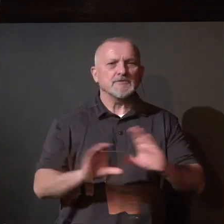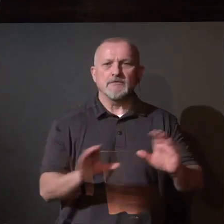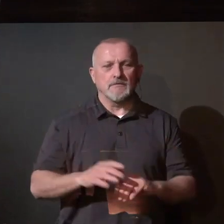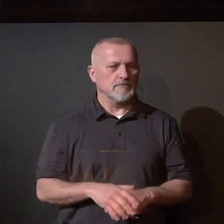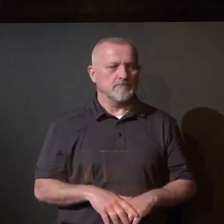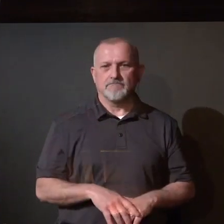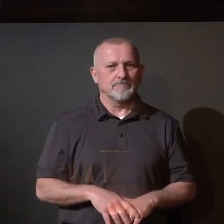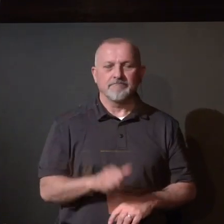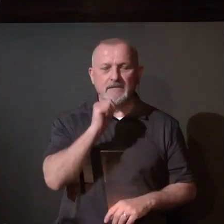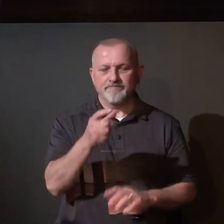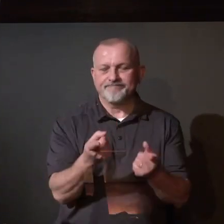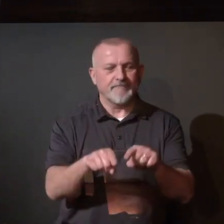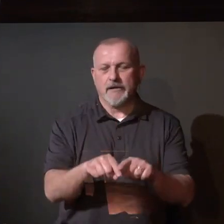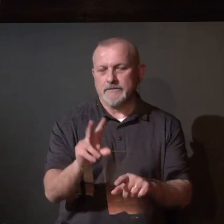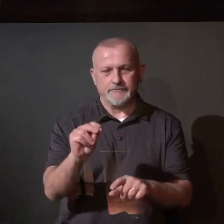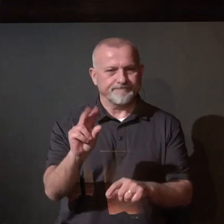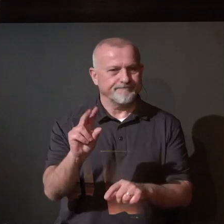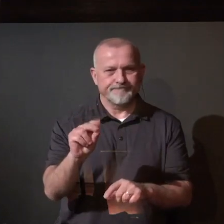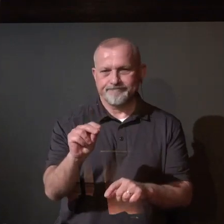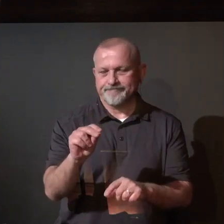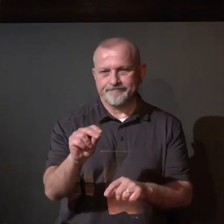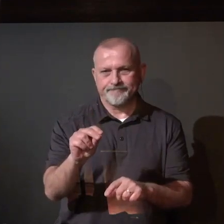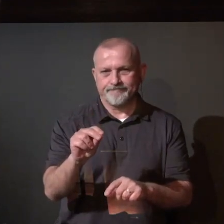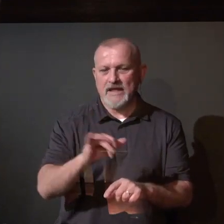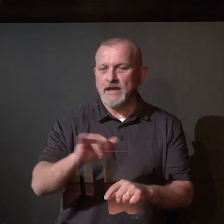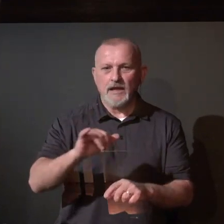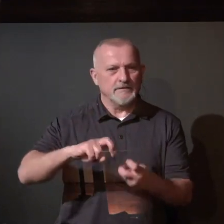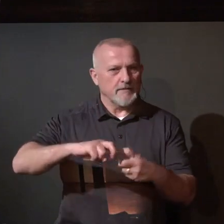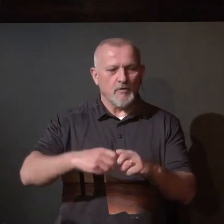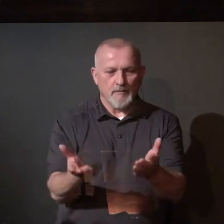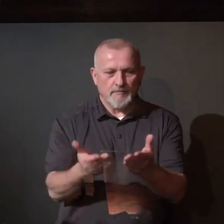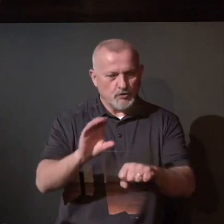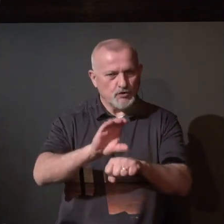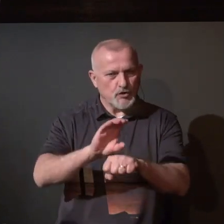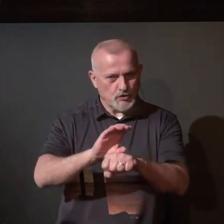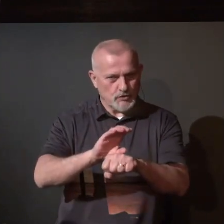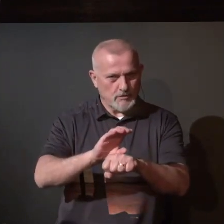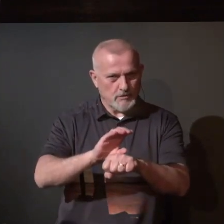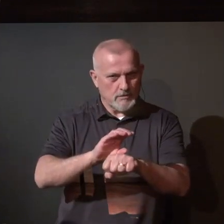it. See, we have the same problem in church, right?